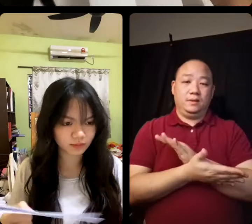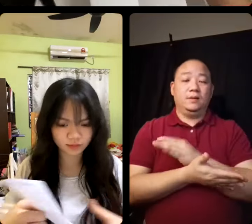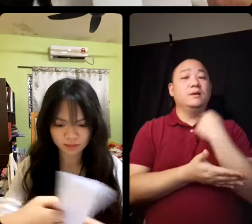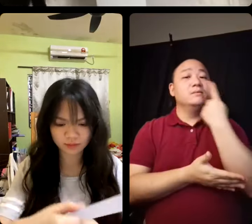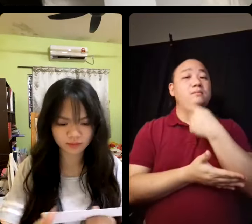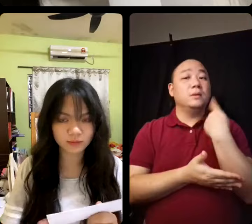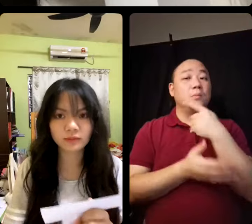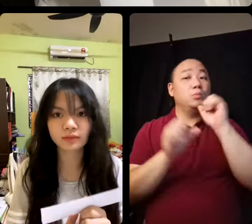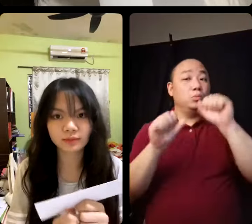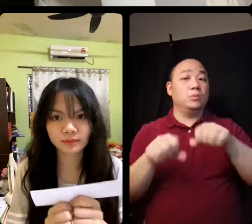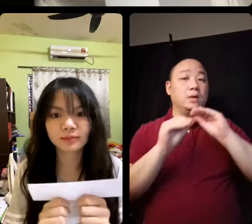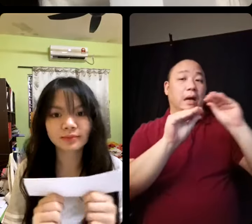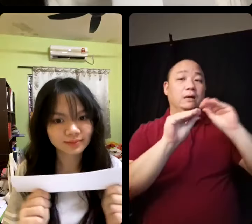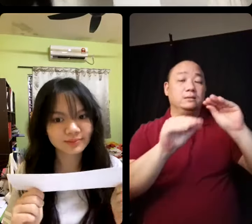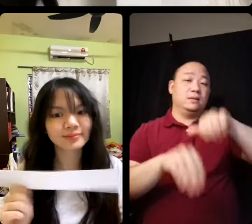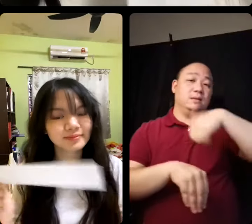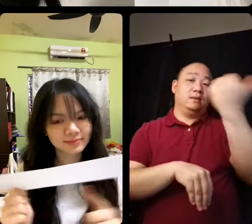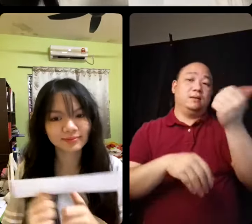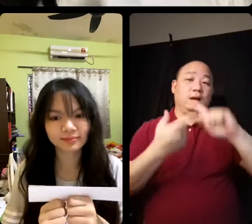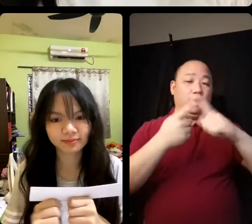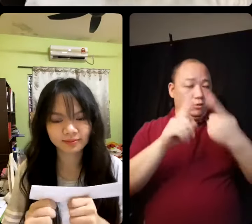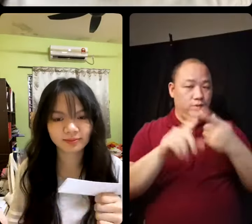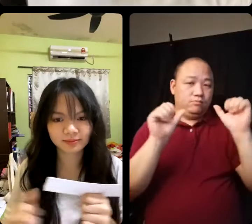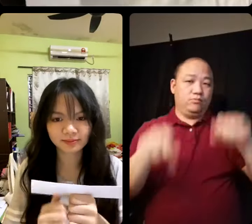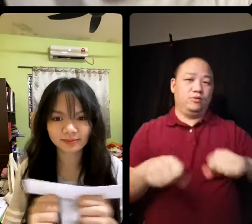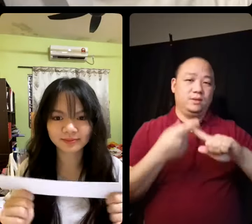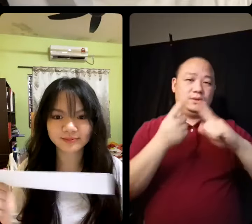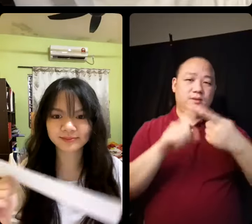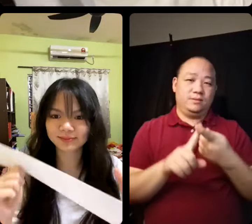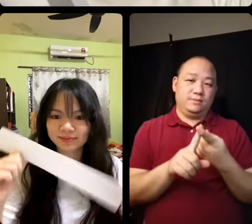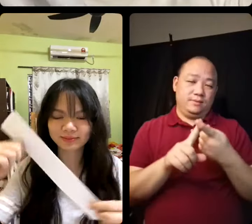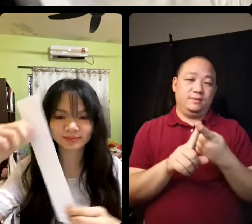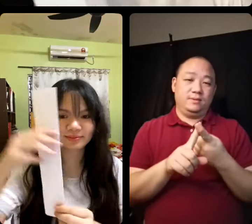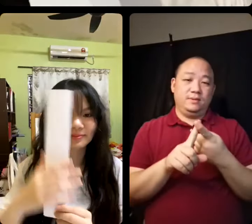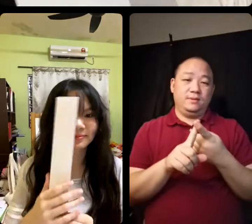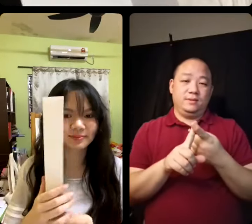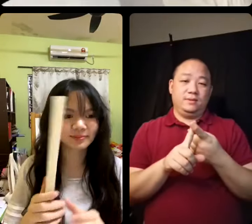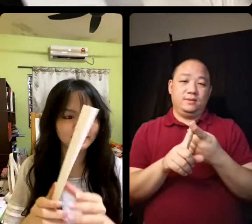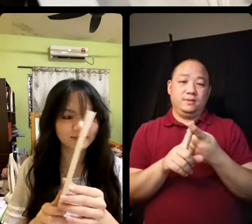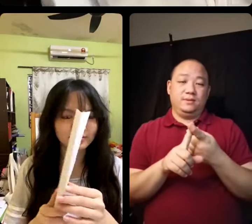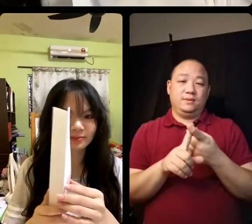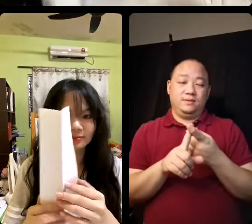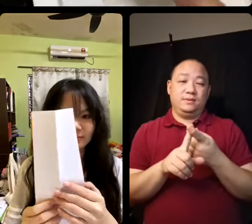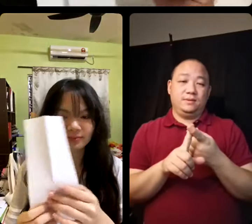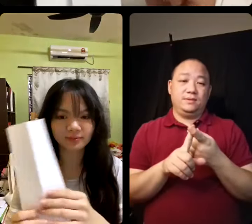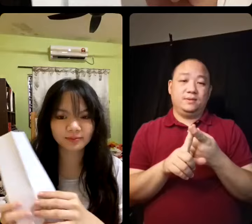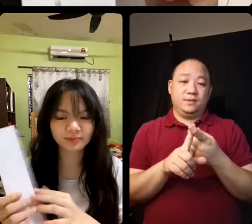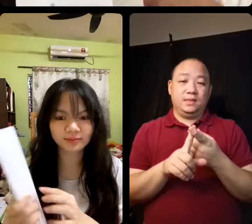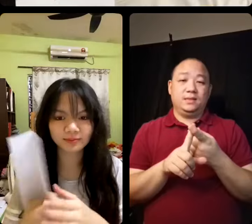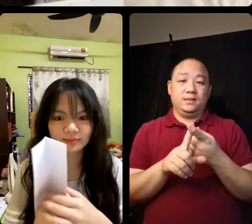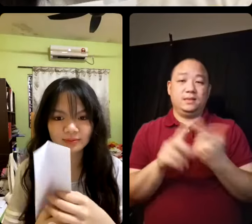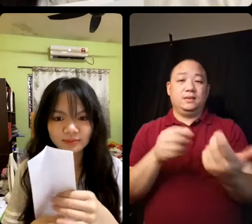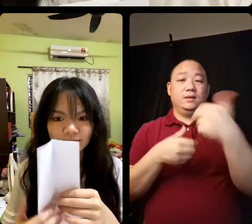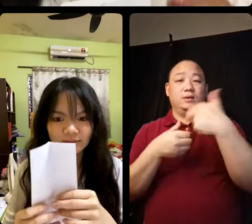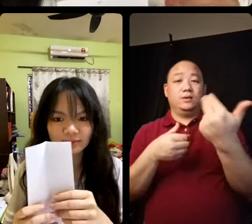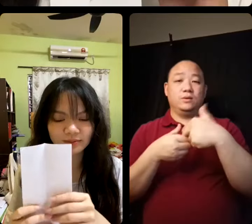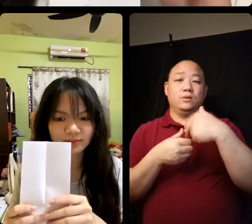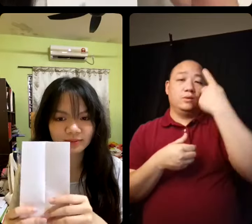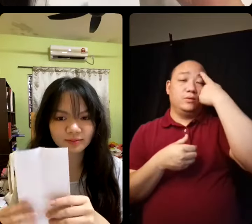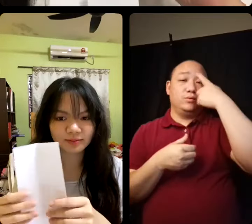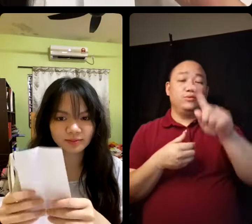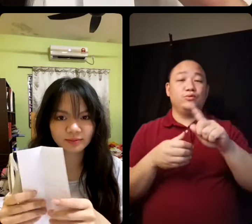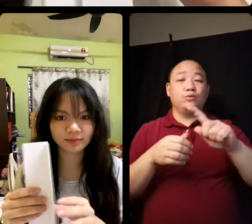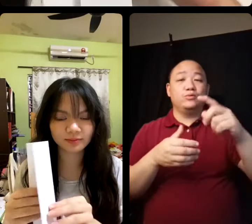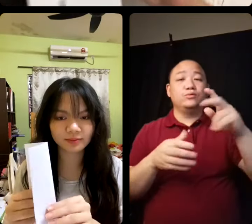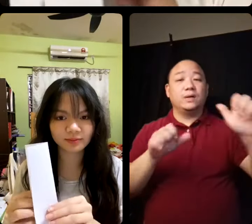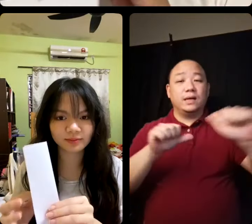untuk join live sesi ini, kerana kita akan buat satu aktiviti together untuk mengetahui manakah masa